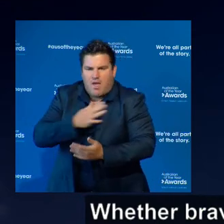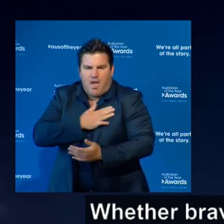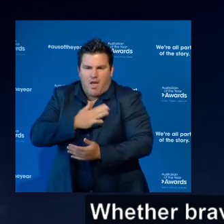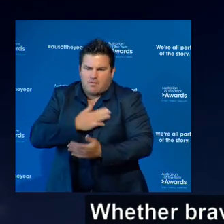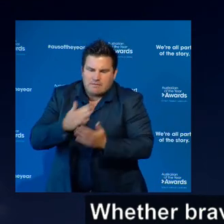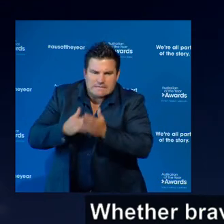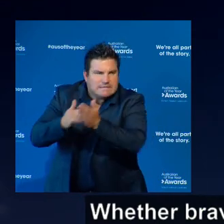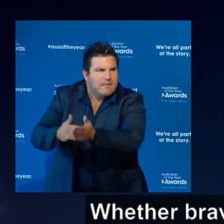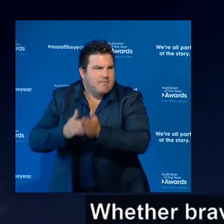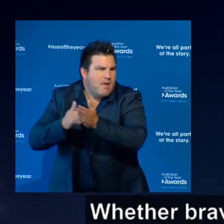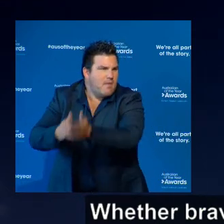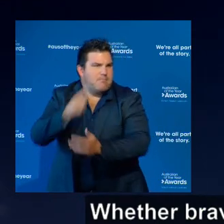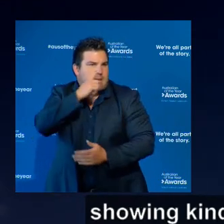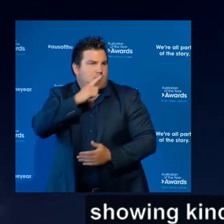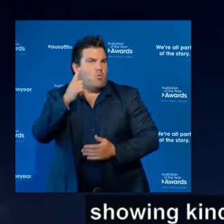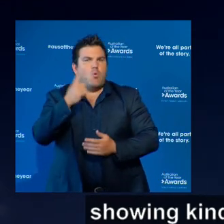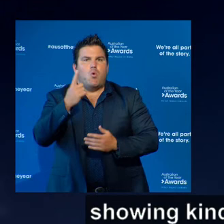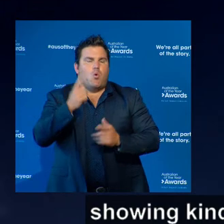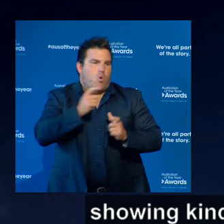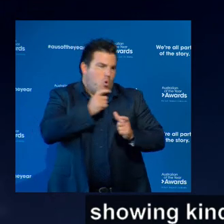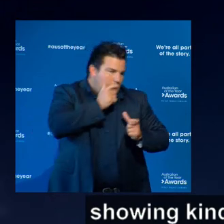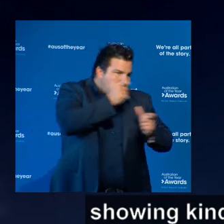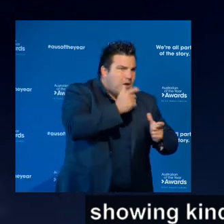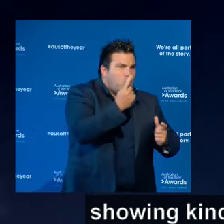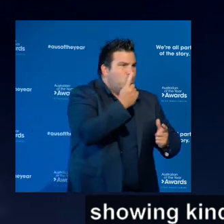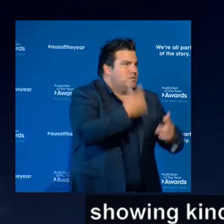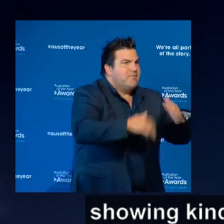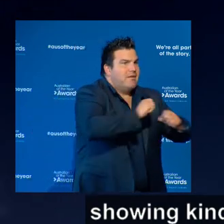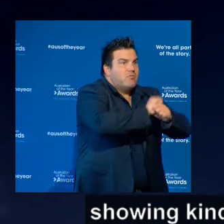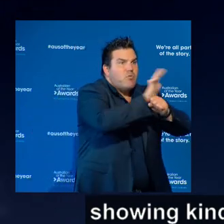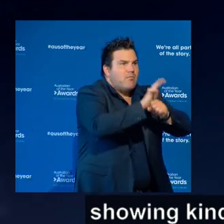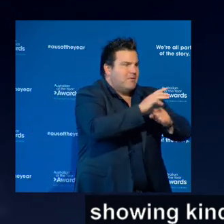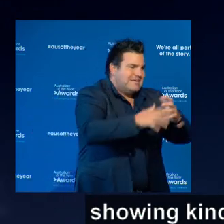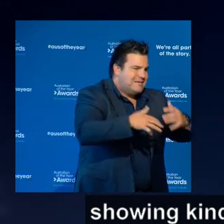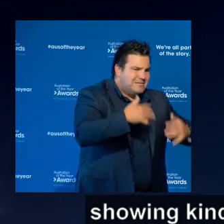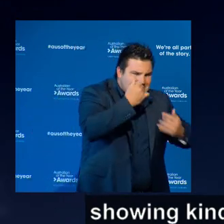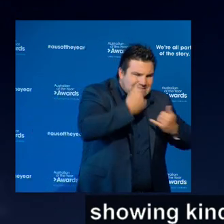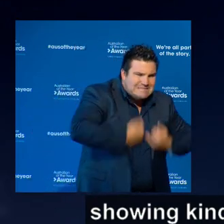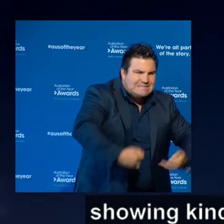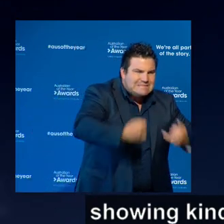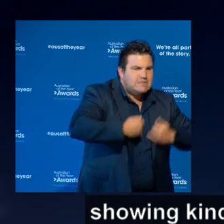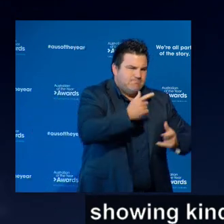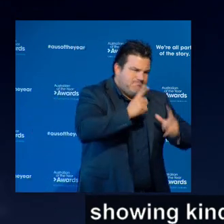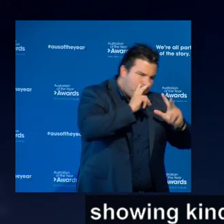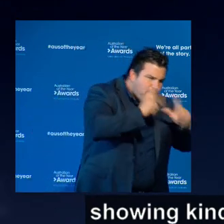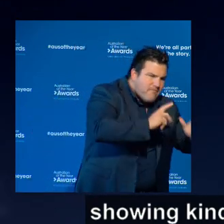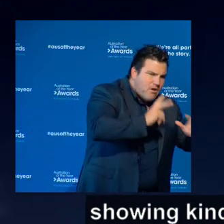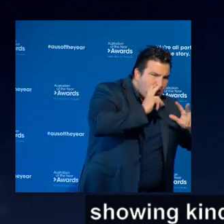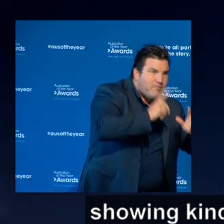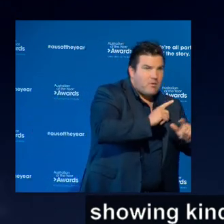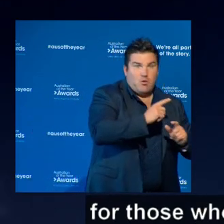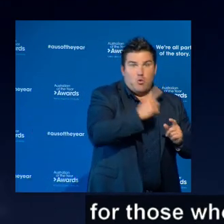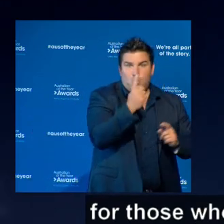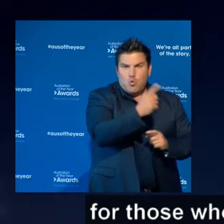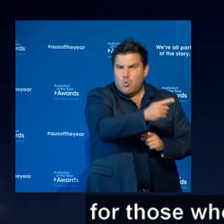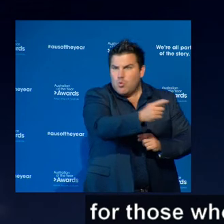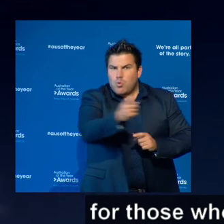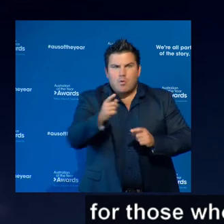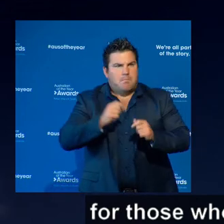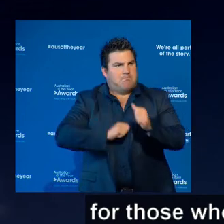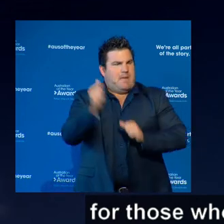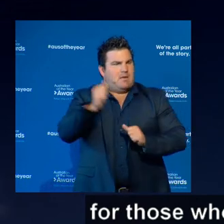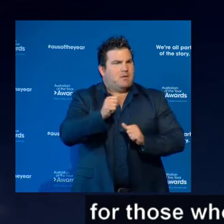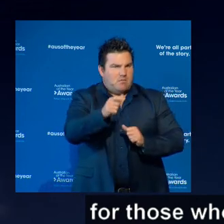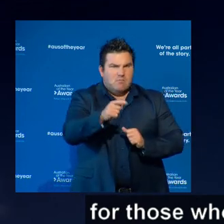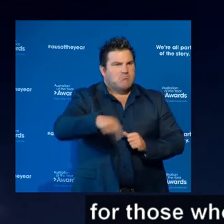caring for those who have suffered during the ongoing pandemic. The best of us have displayed the qualities